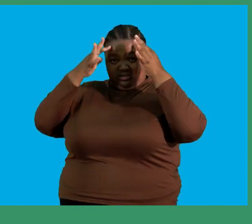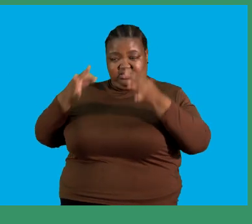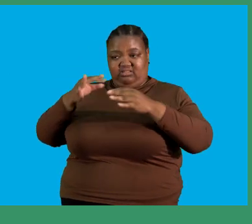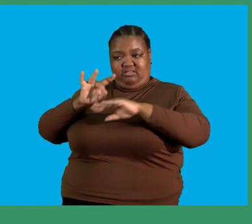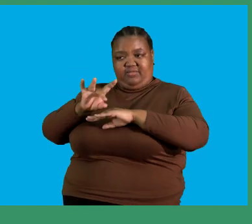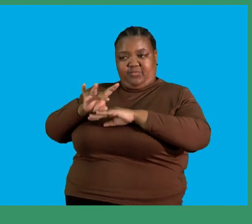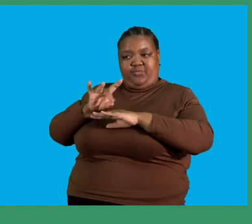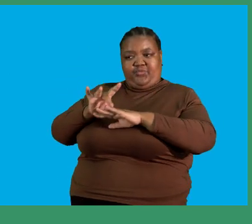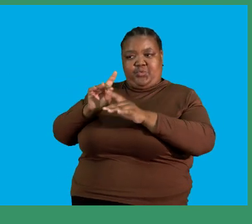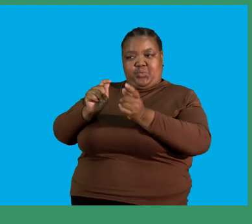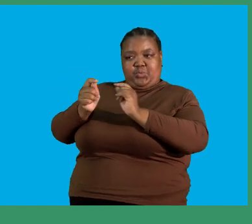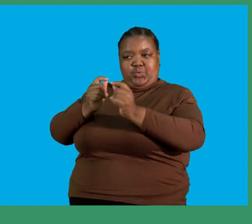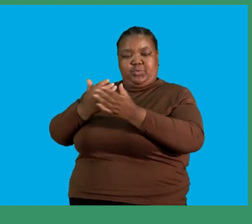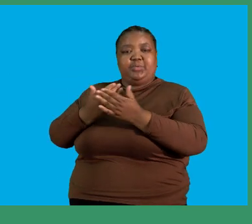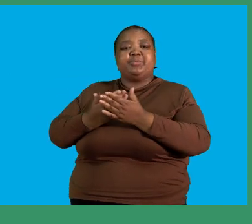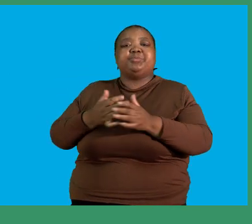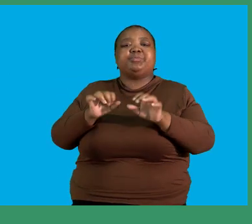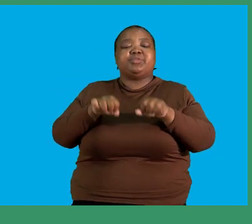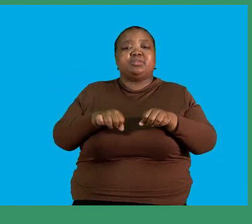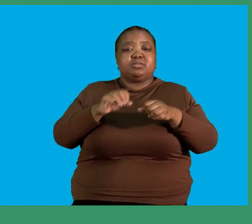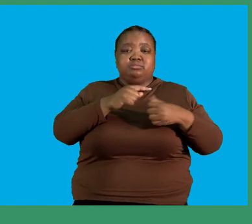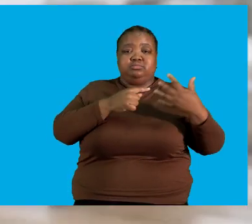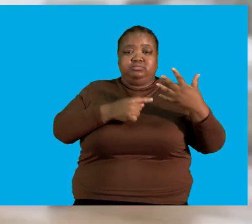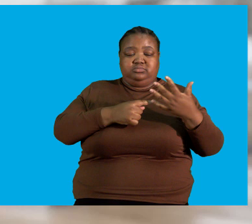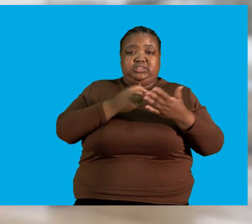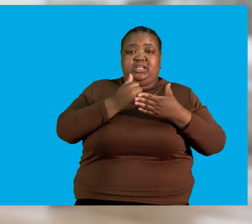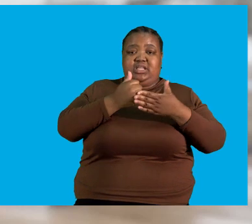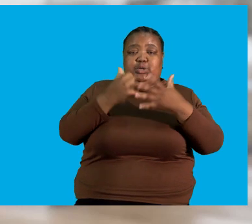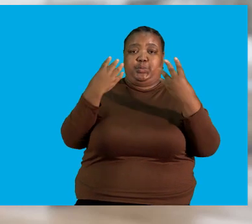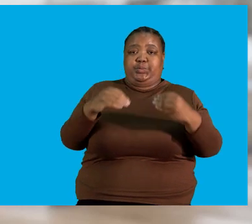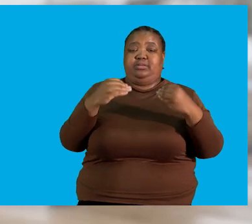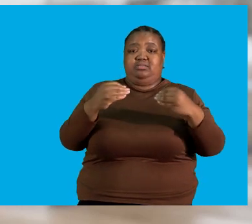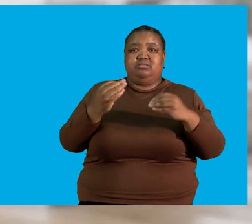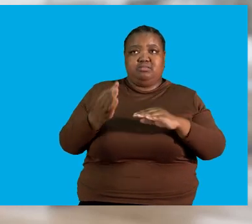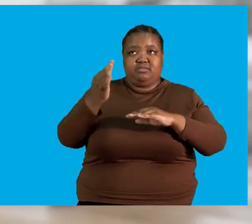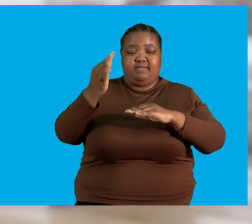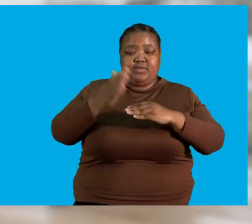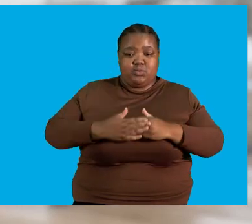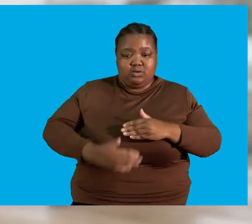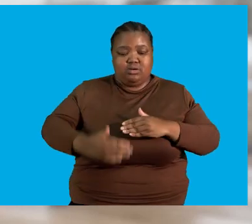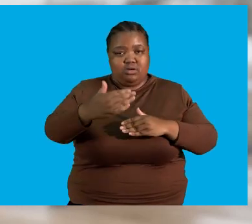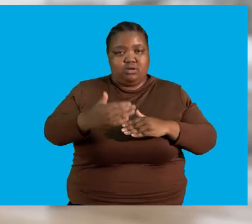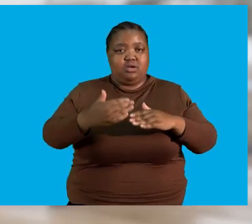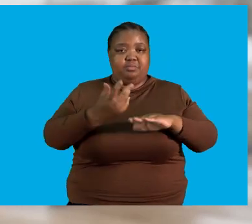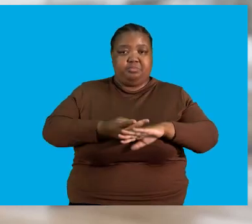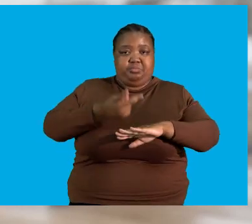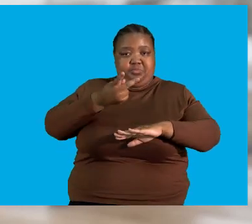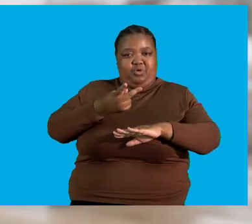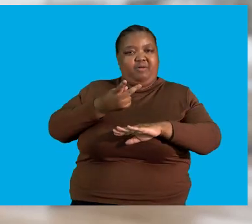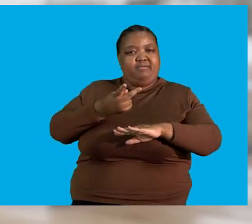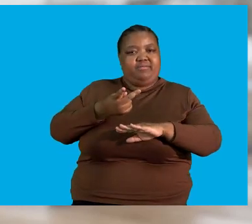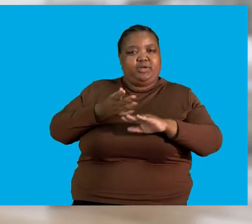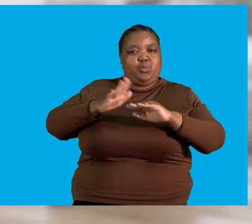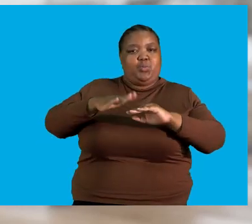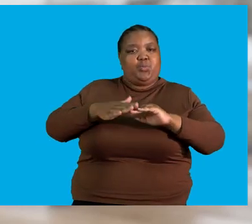political environment. Now, all of these help businesses to make sure that they still make profit in the near